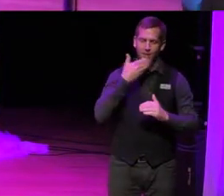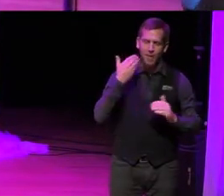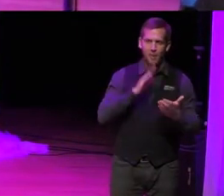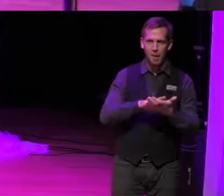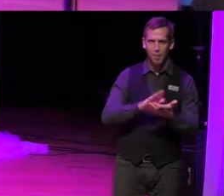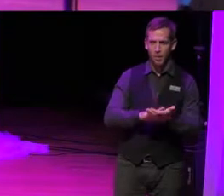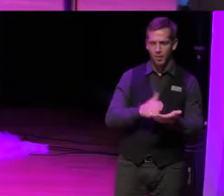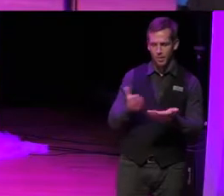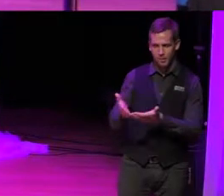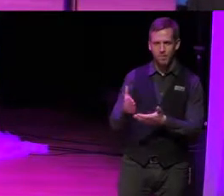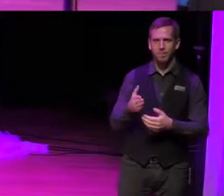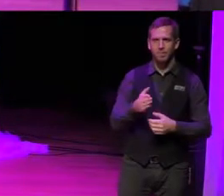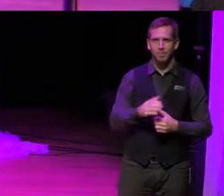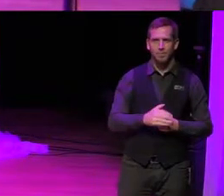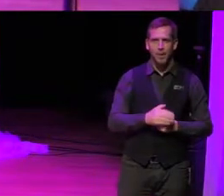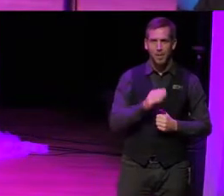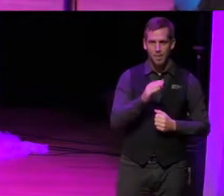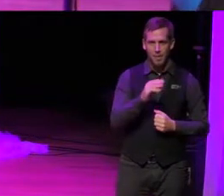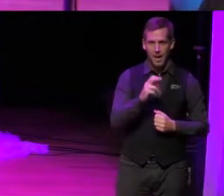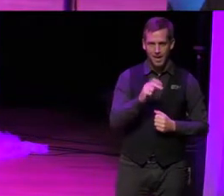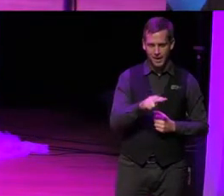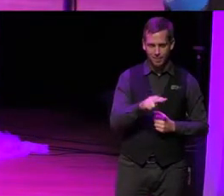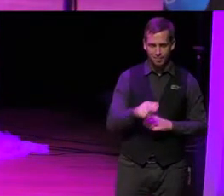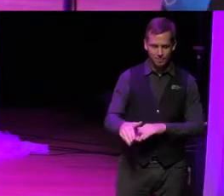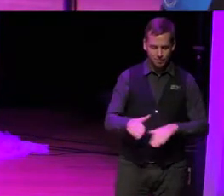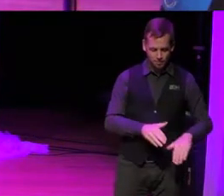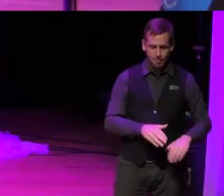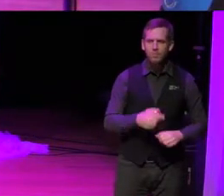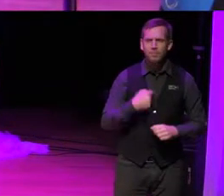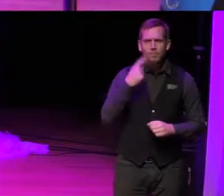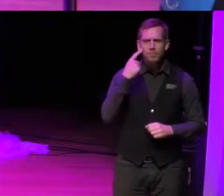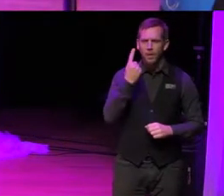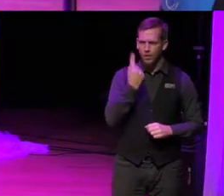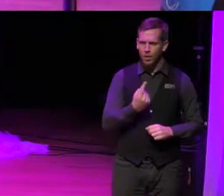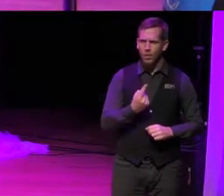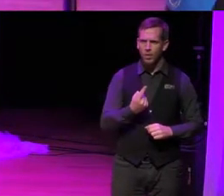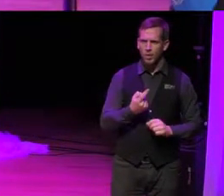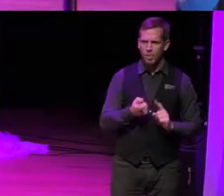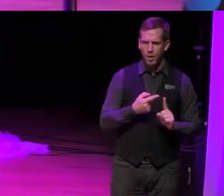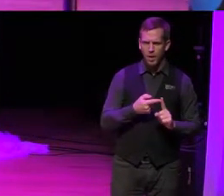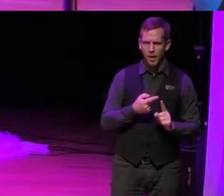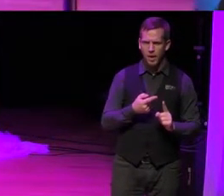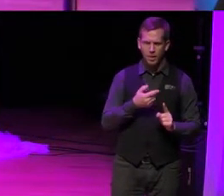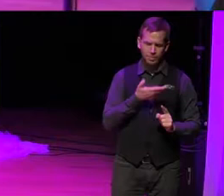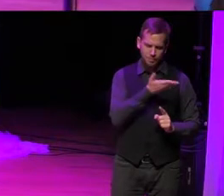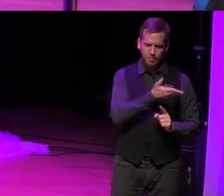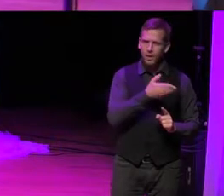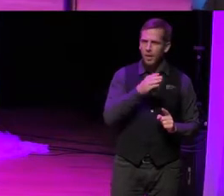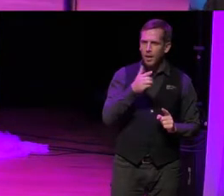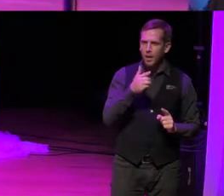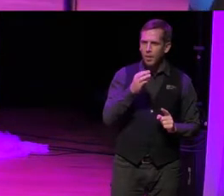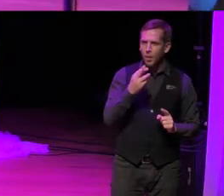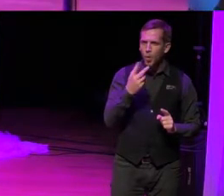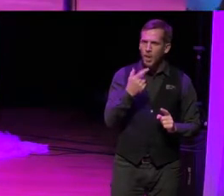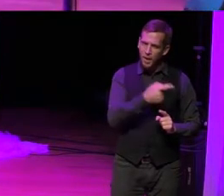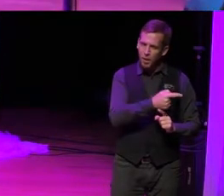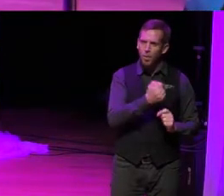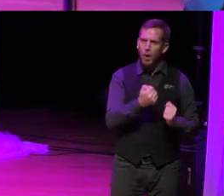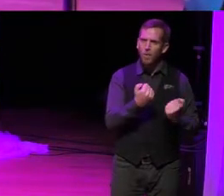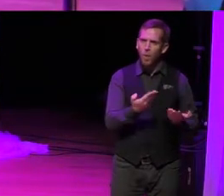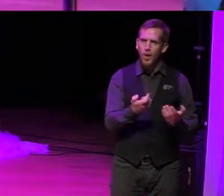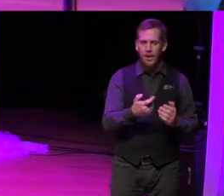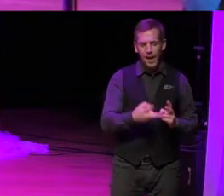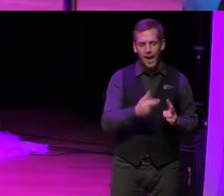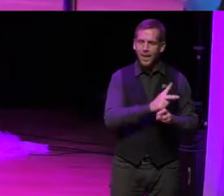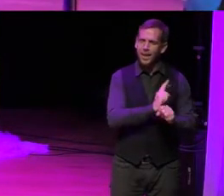So I would actually like to start off by giving you, Thuli, a little longer time and chance to tell us a